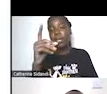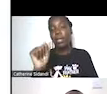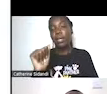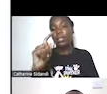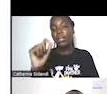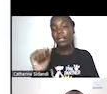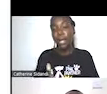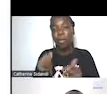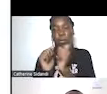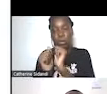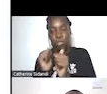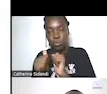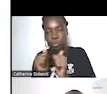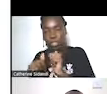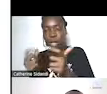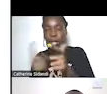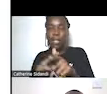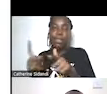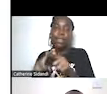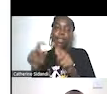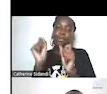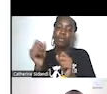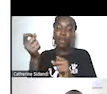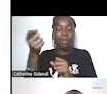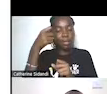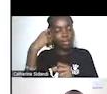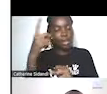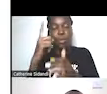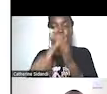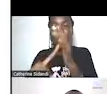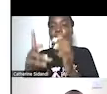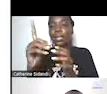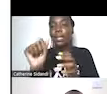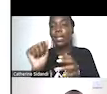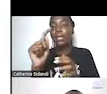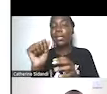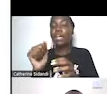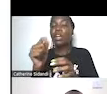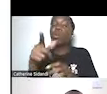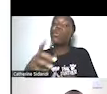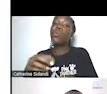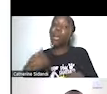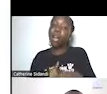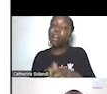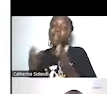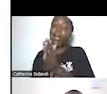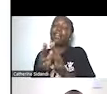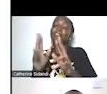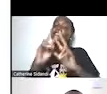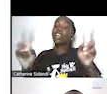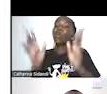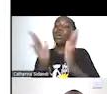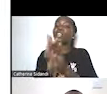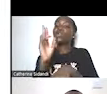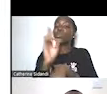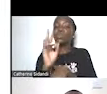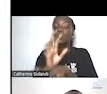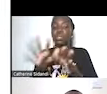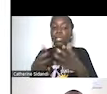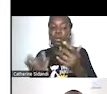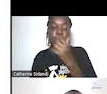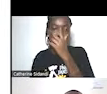able to understand what data you are holding and what is its value and how do I use it. Yeah.